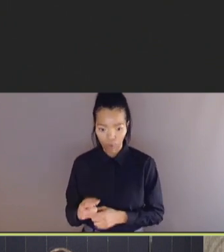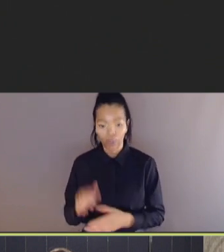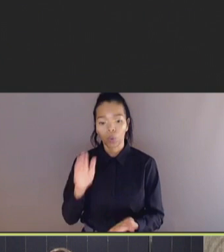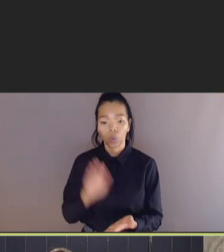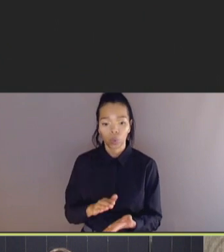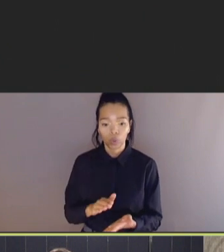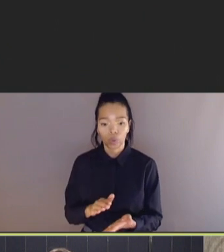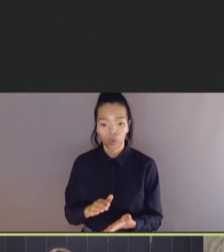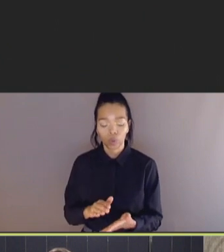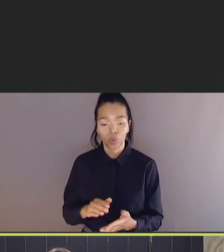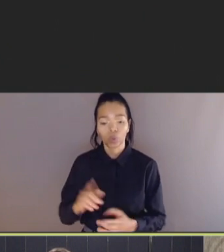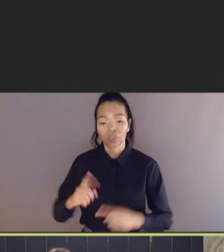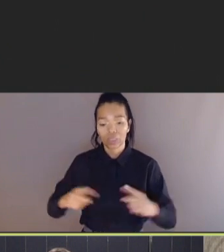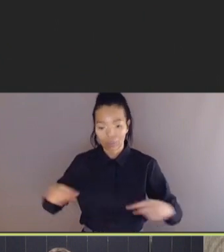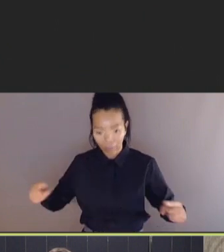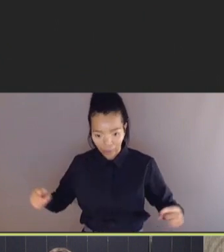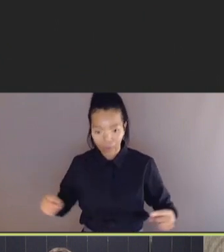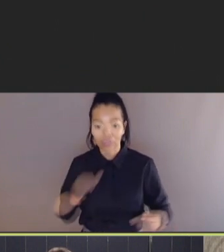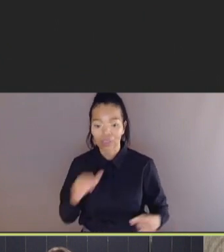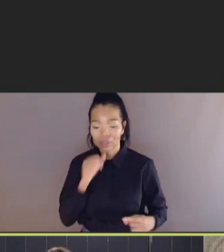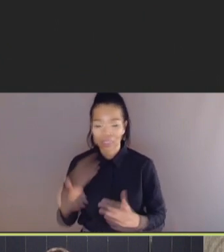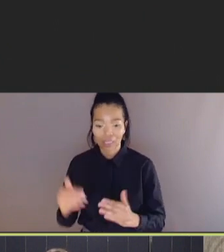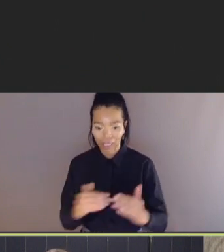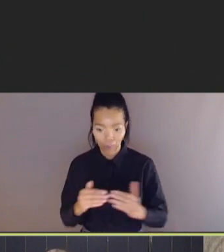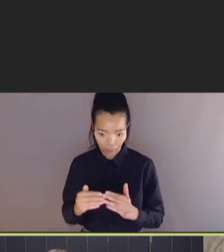and acceptance.